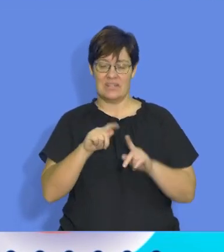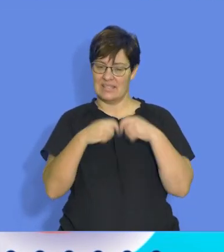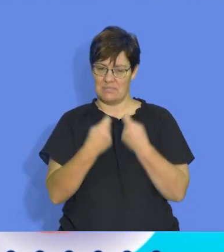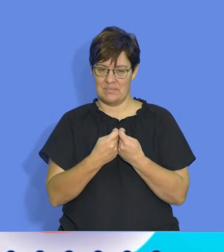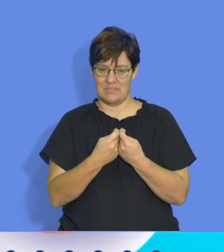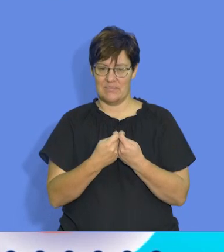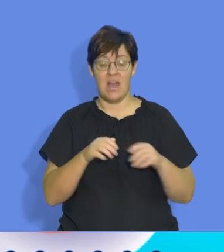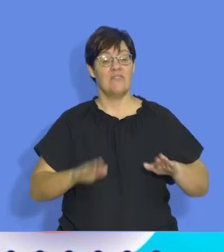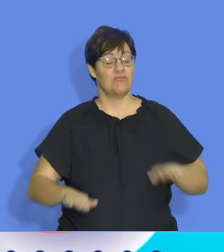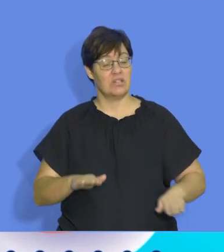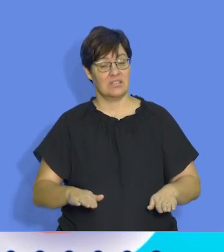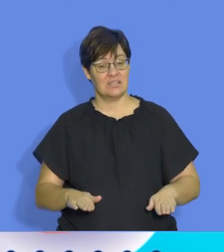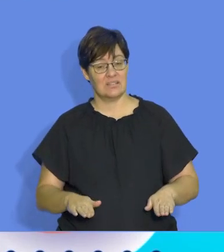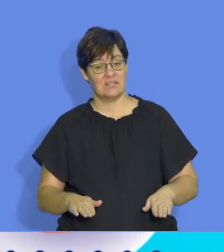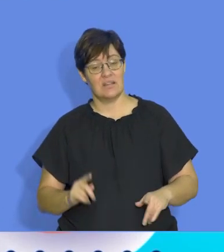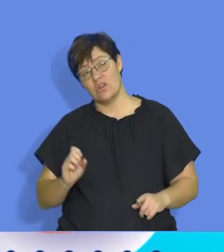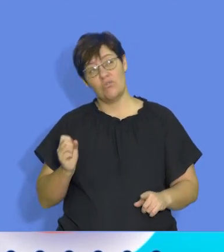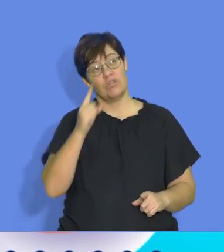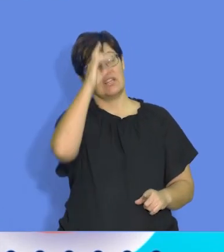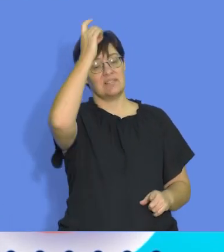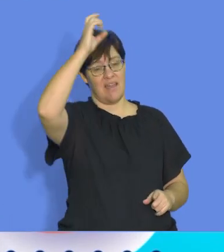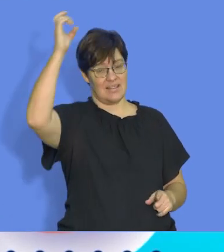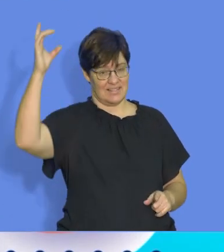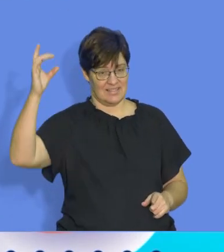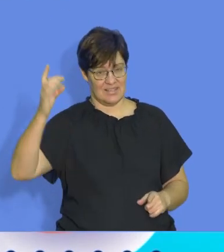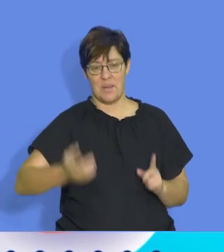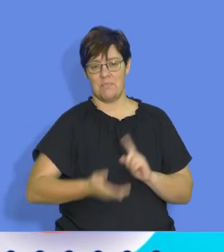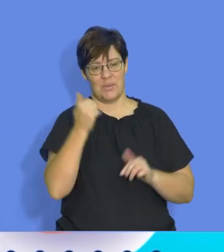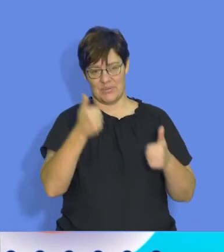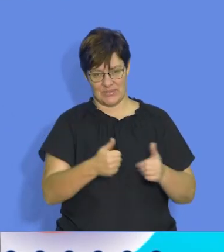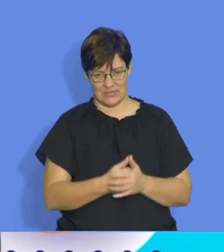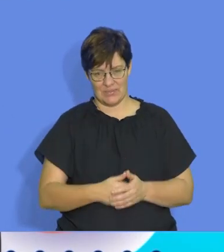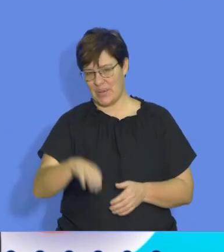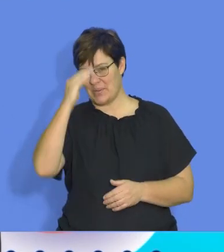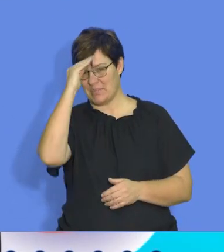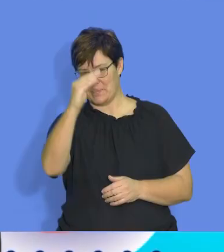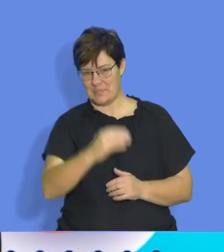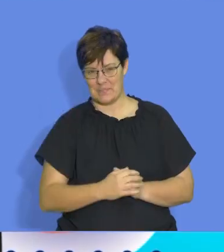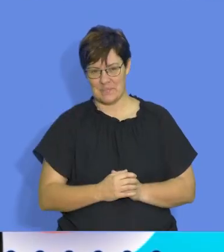keep your feet on the ground, reach for the stars, and be good. Goodbye.